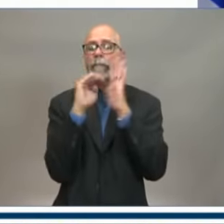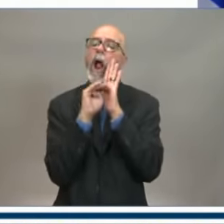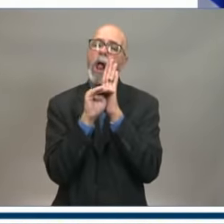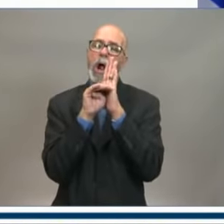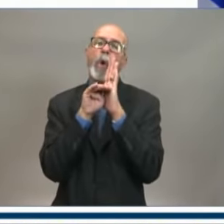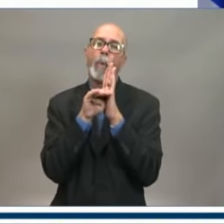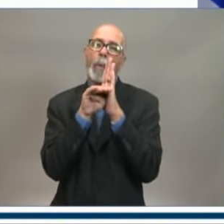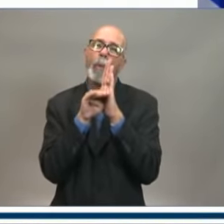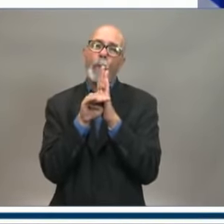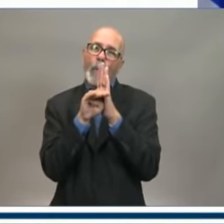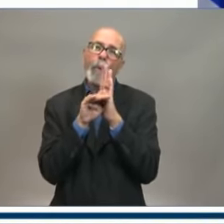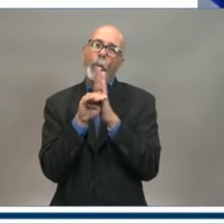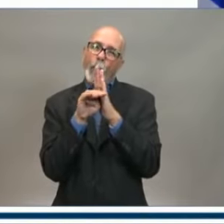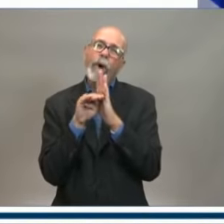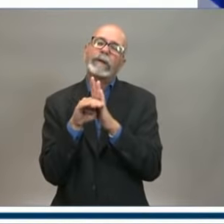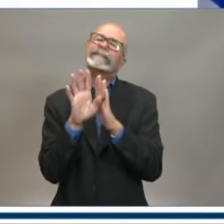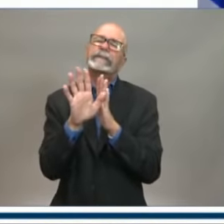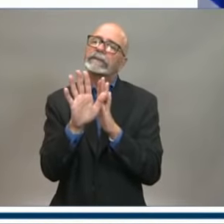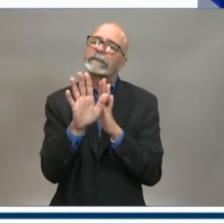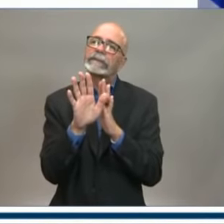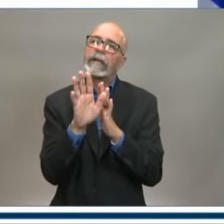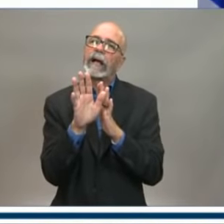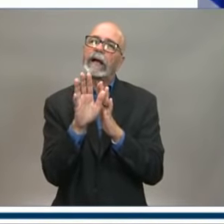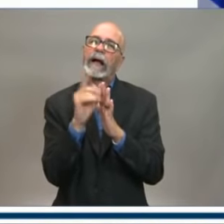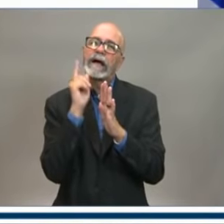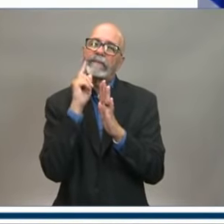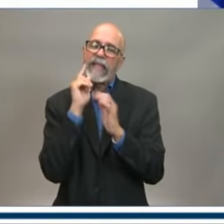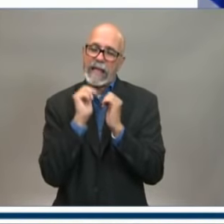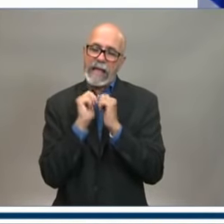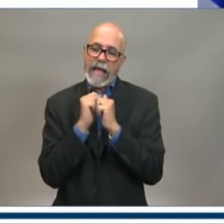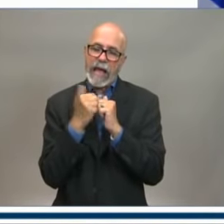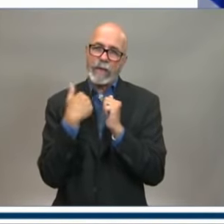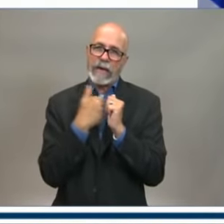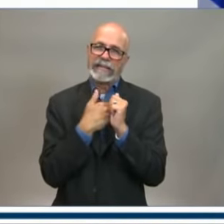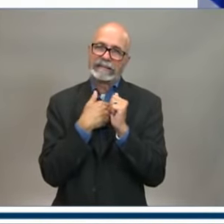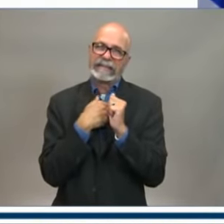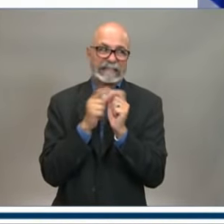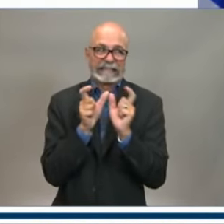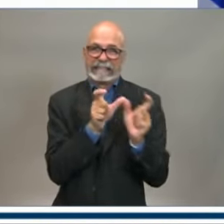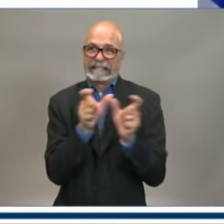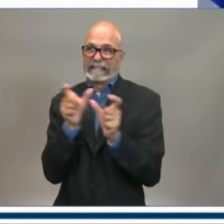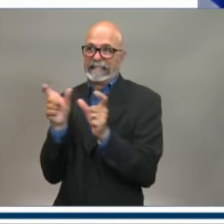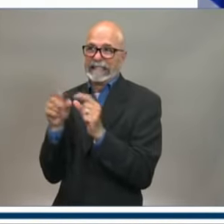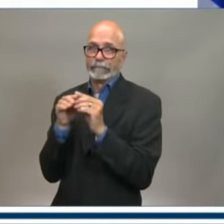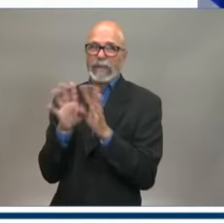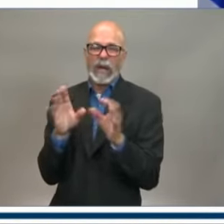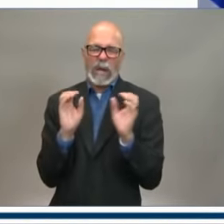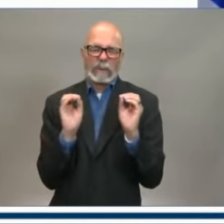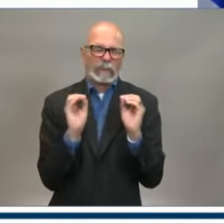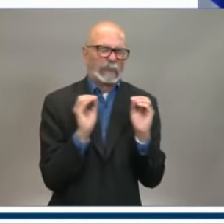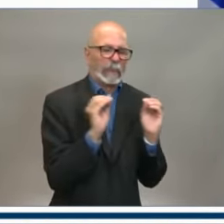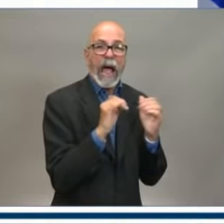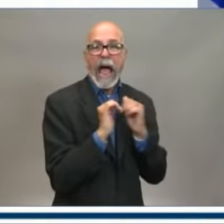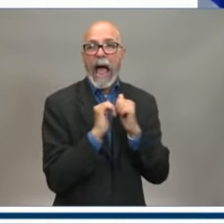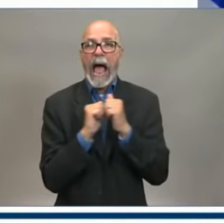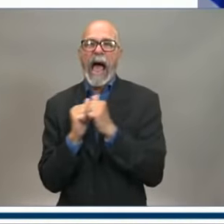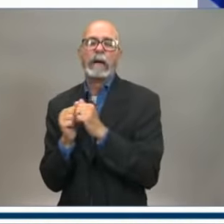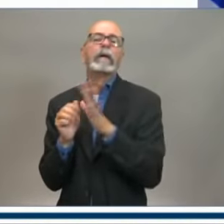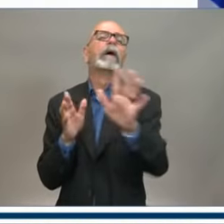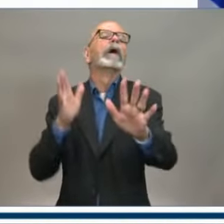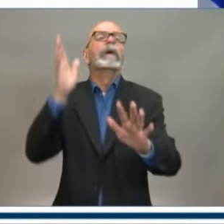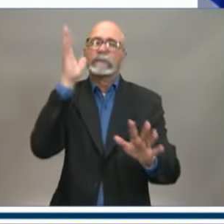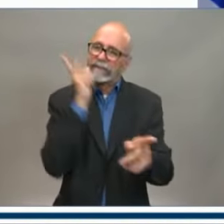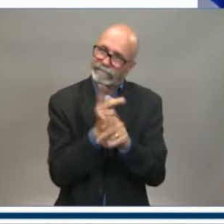reduce the risk of spreading it? Those are all going to be ongoing conversations that we have to have. But we still, as an